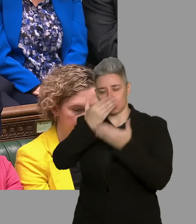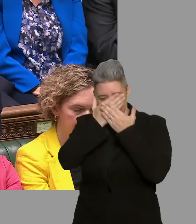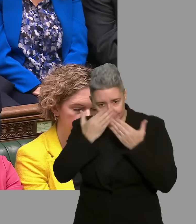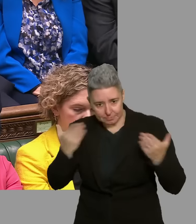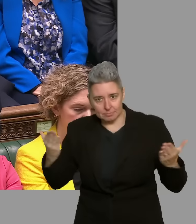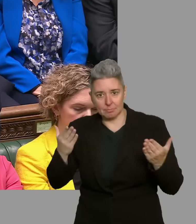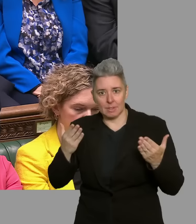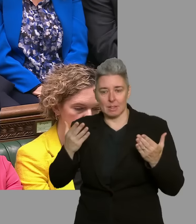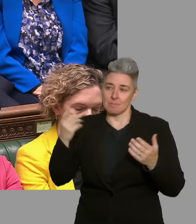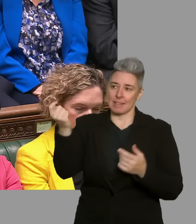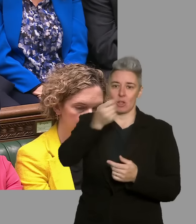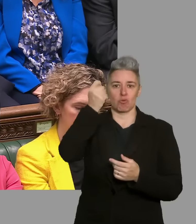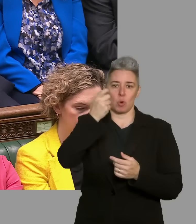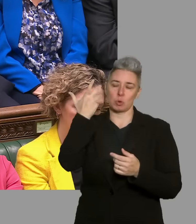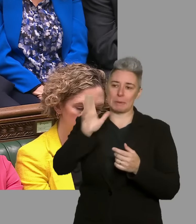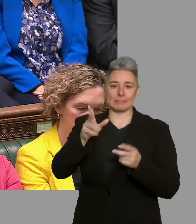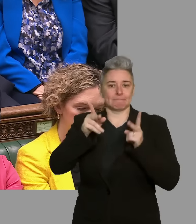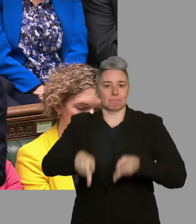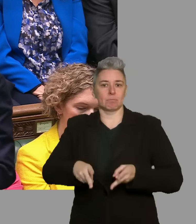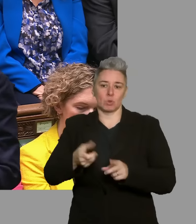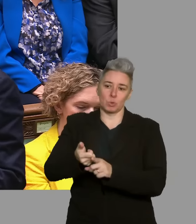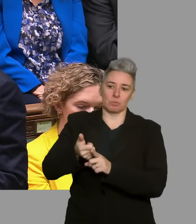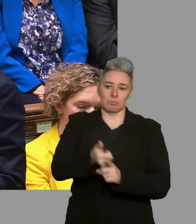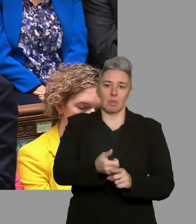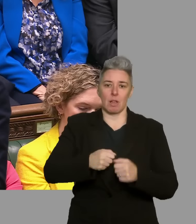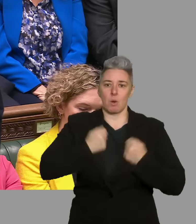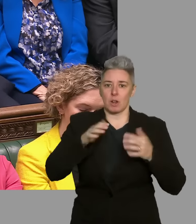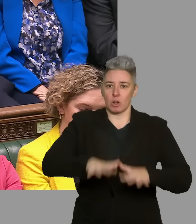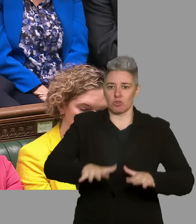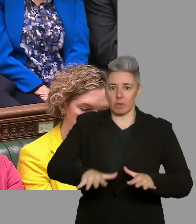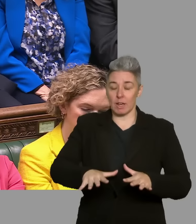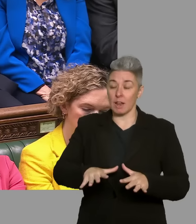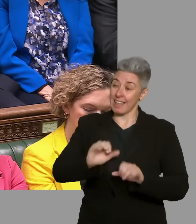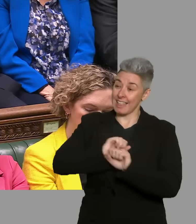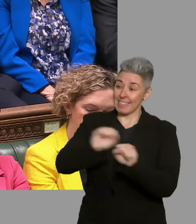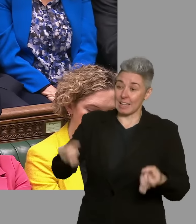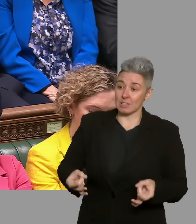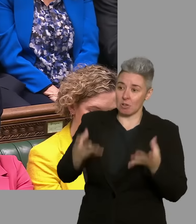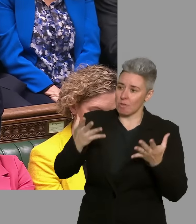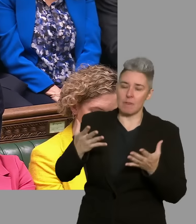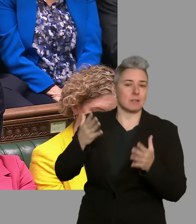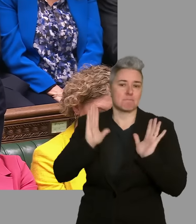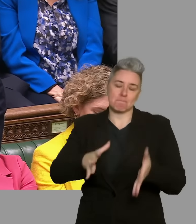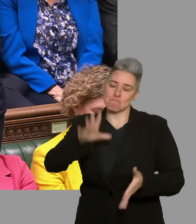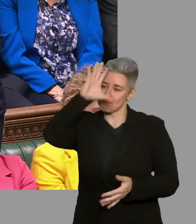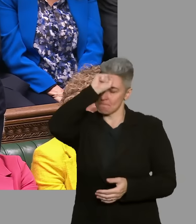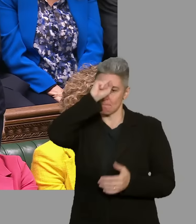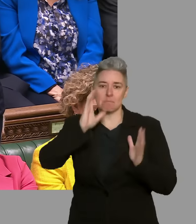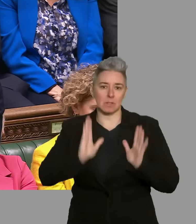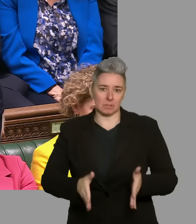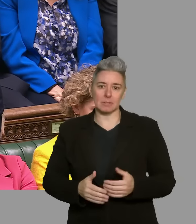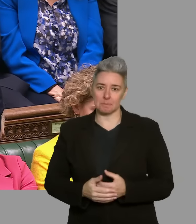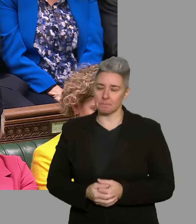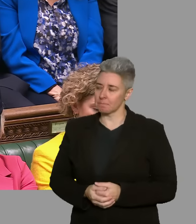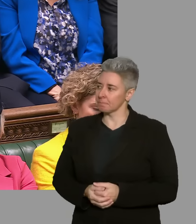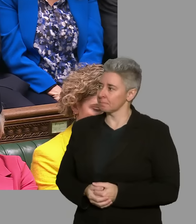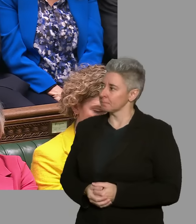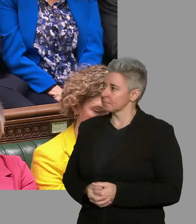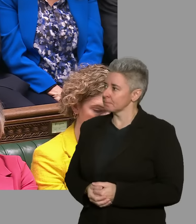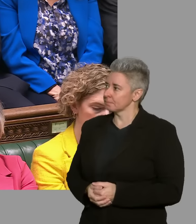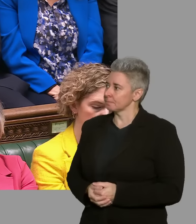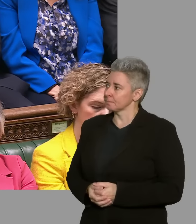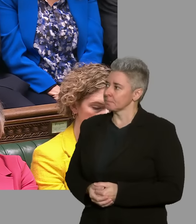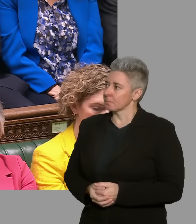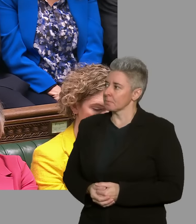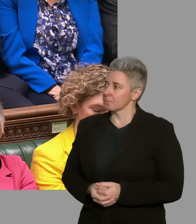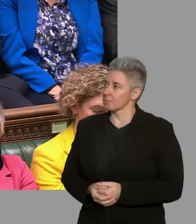the sacrifice they made for our freedoms. Mr. Speaker, a great British institution is under attack